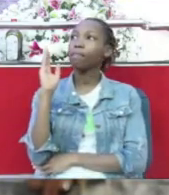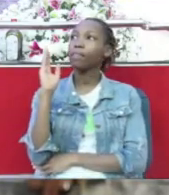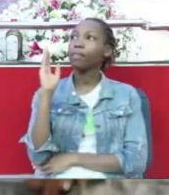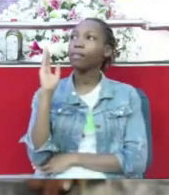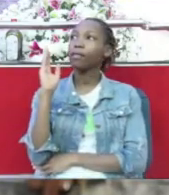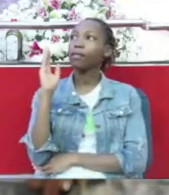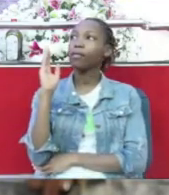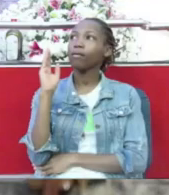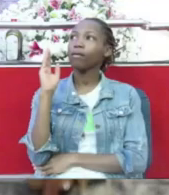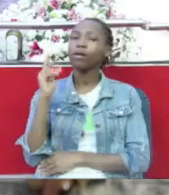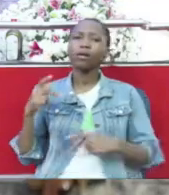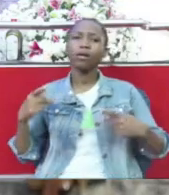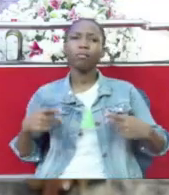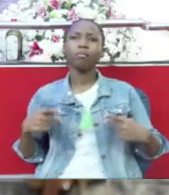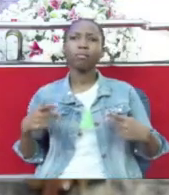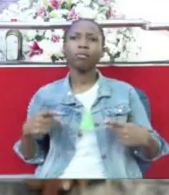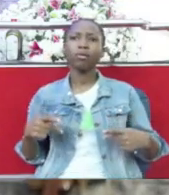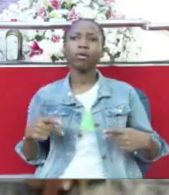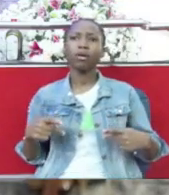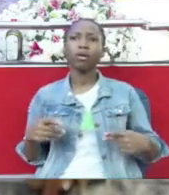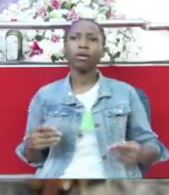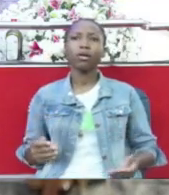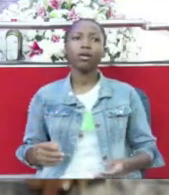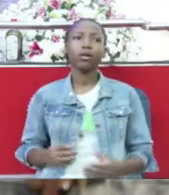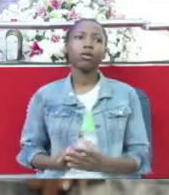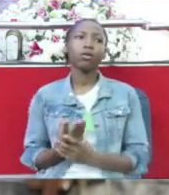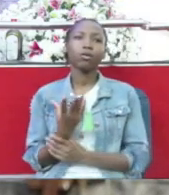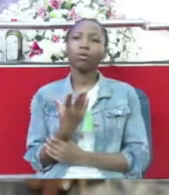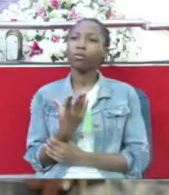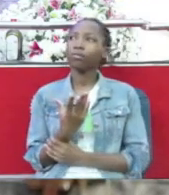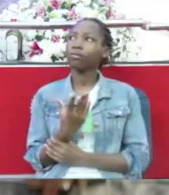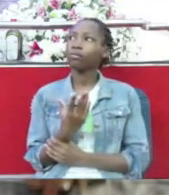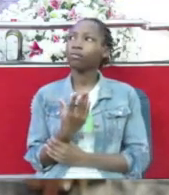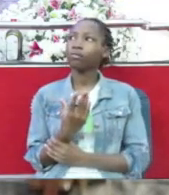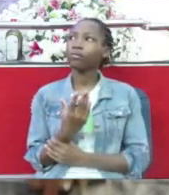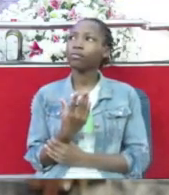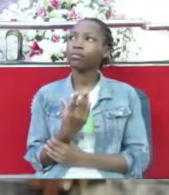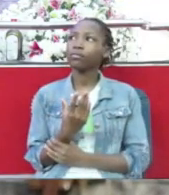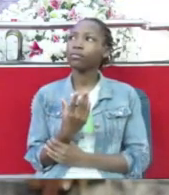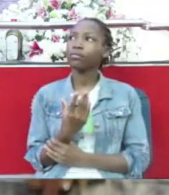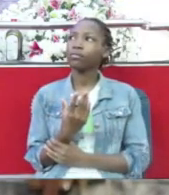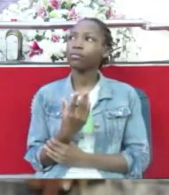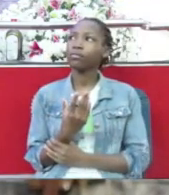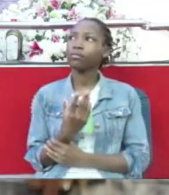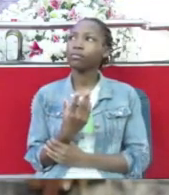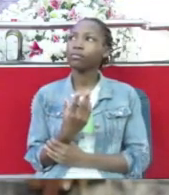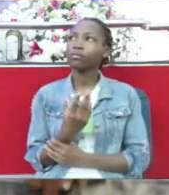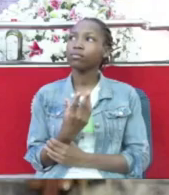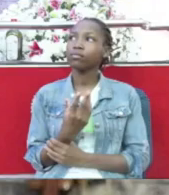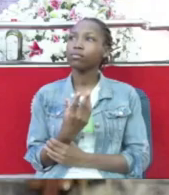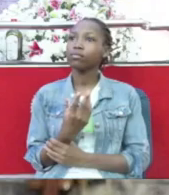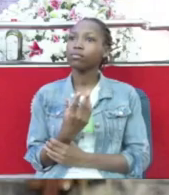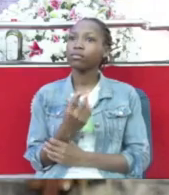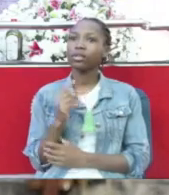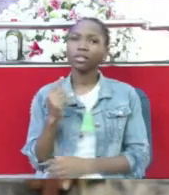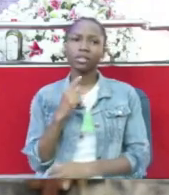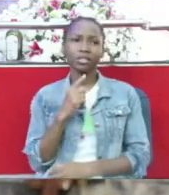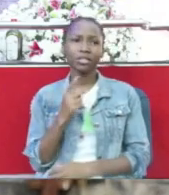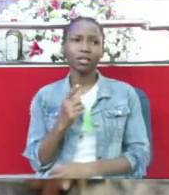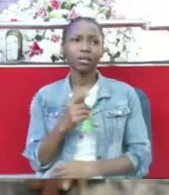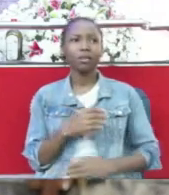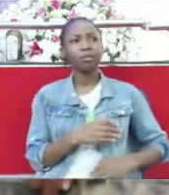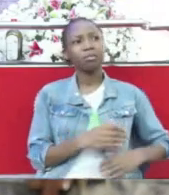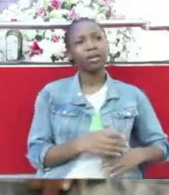growth. Human reproduction. Kuhusu kukua. Uongezeko ya watu. Na sisemi msipange uzazi.